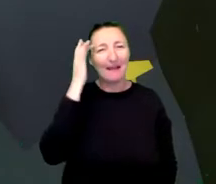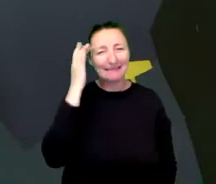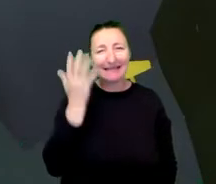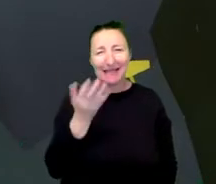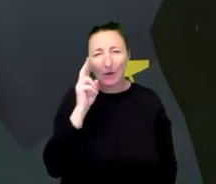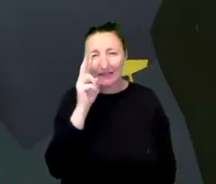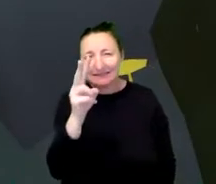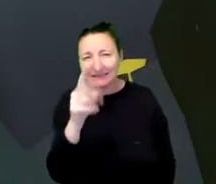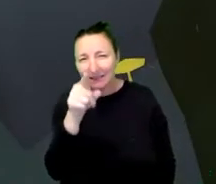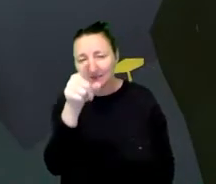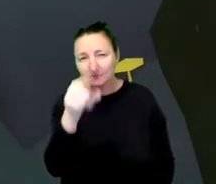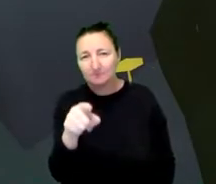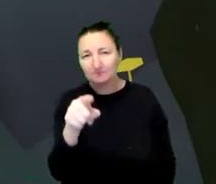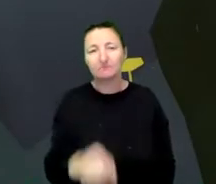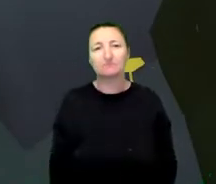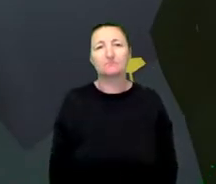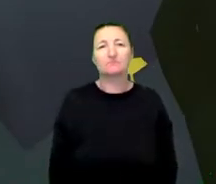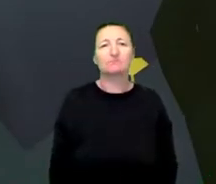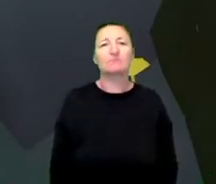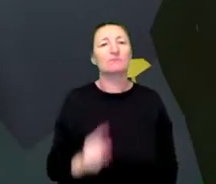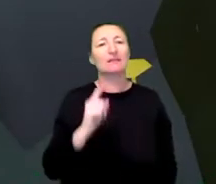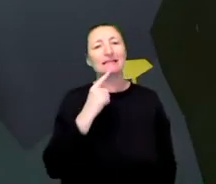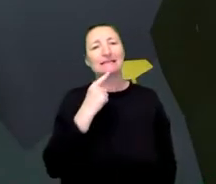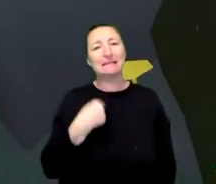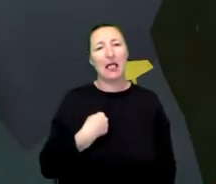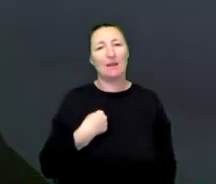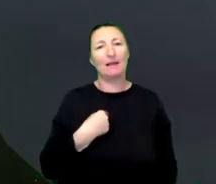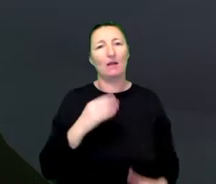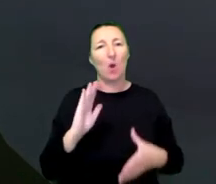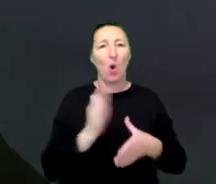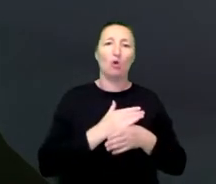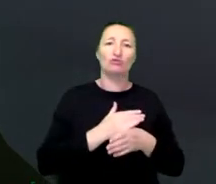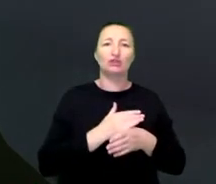So tell me the origin myth of your tool, Hivemind.